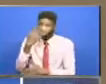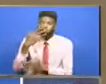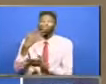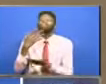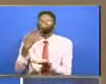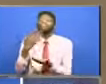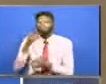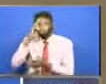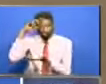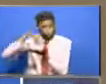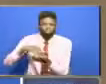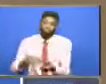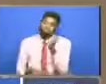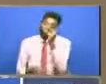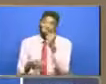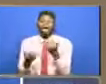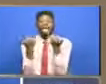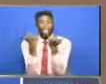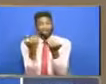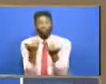yote yanaleti bidii.